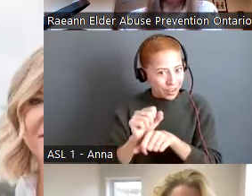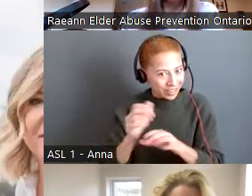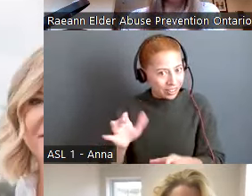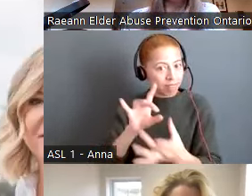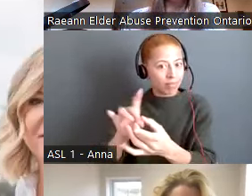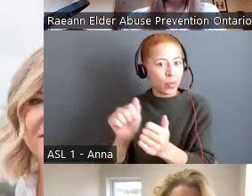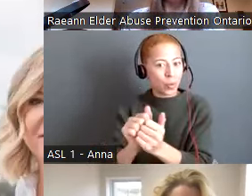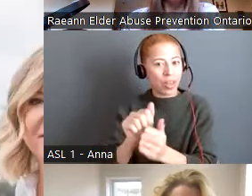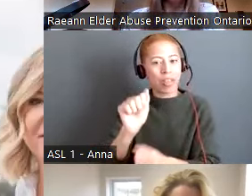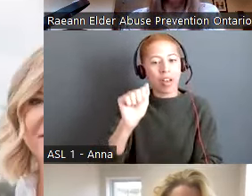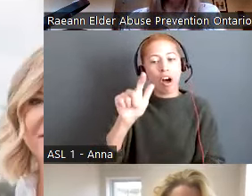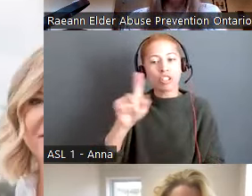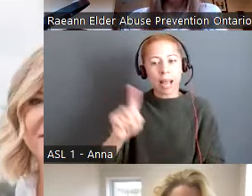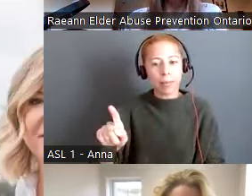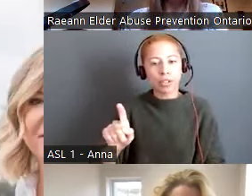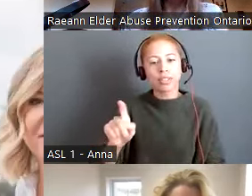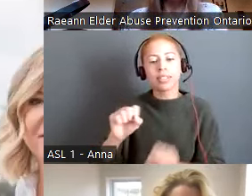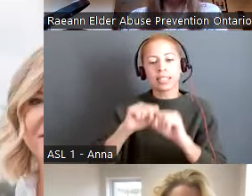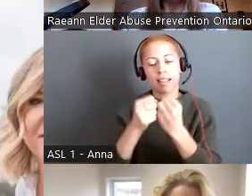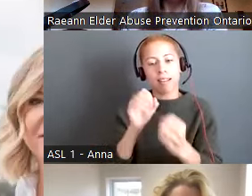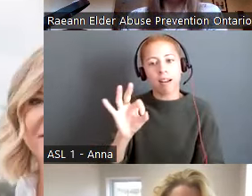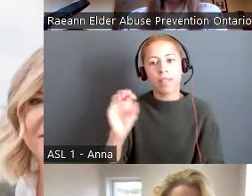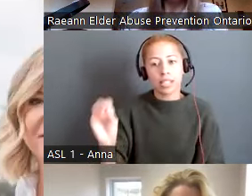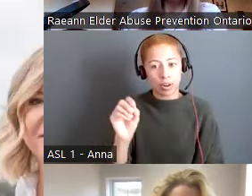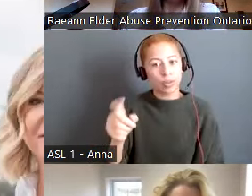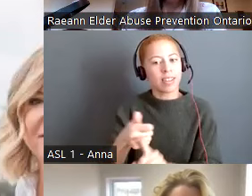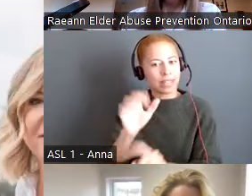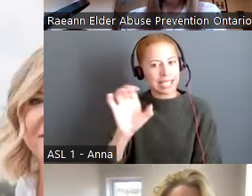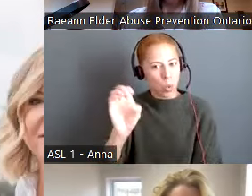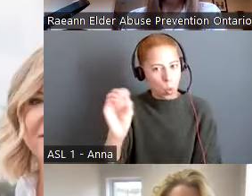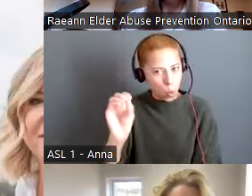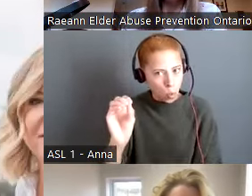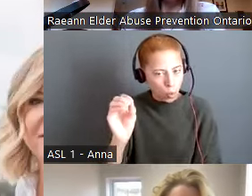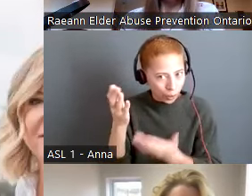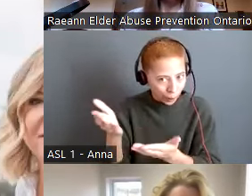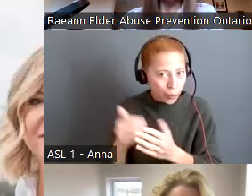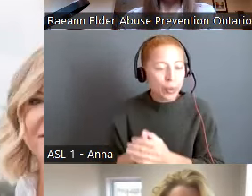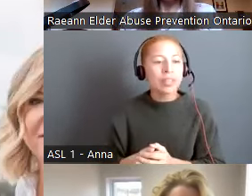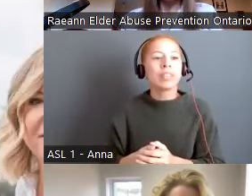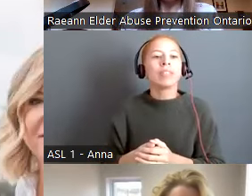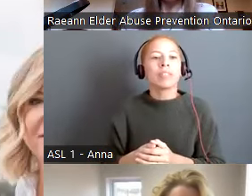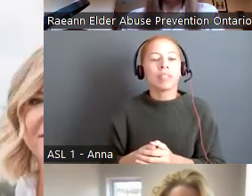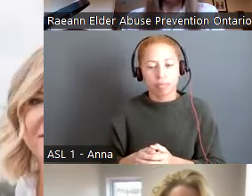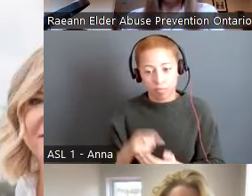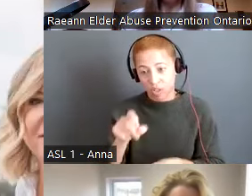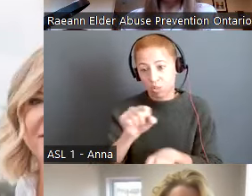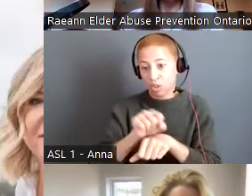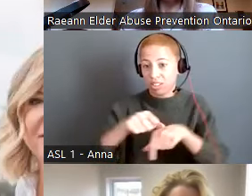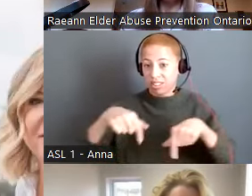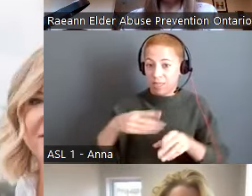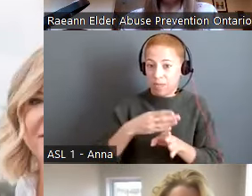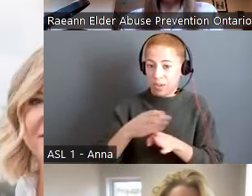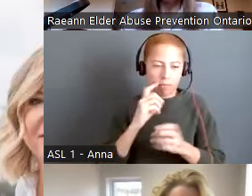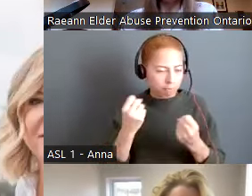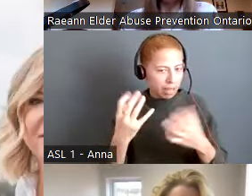Society of Ontario. She's the CEO, and she has worked in this field for also many years